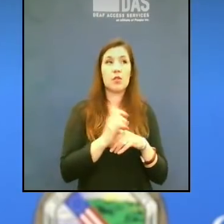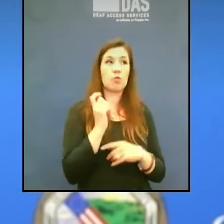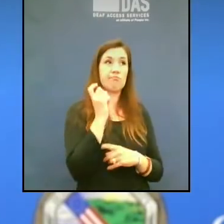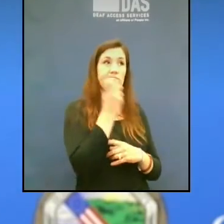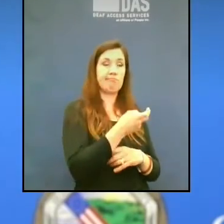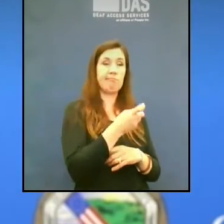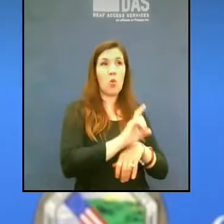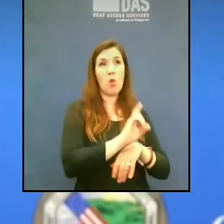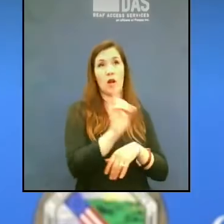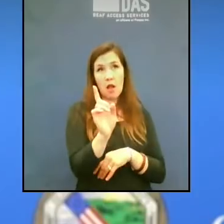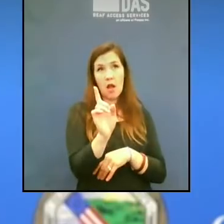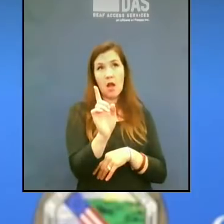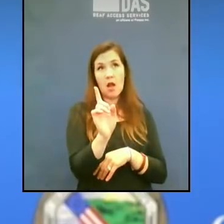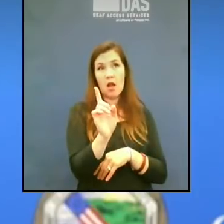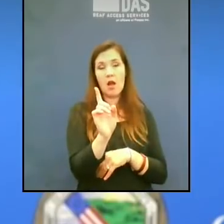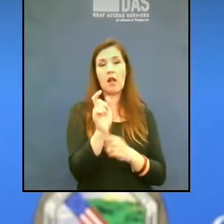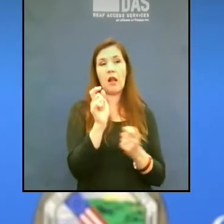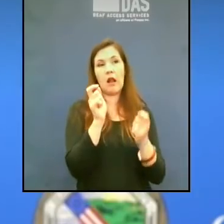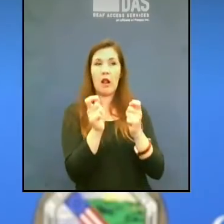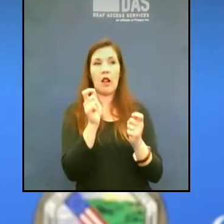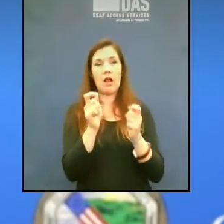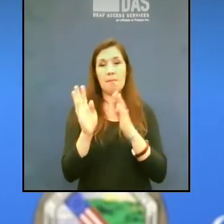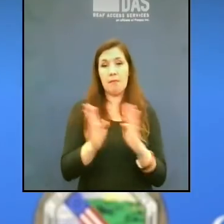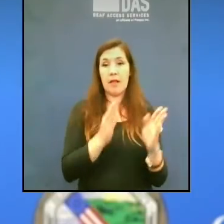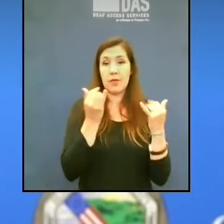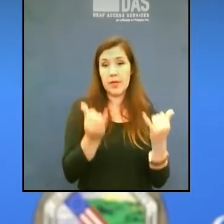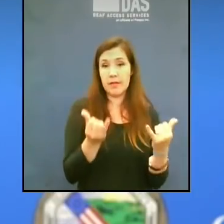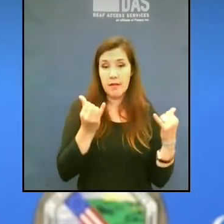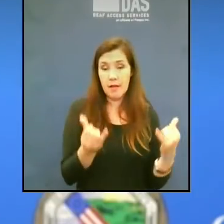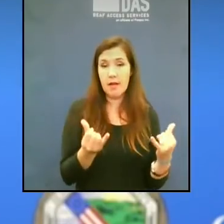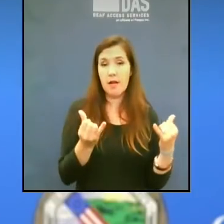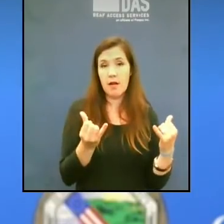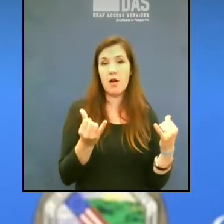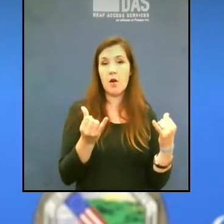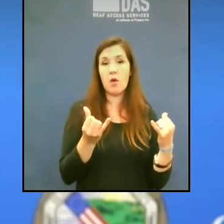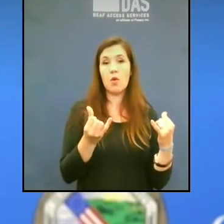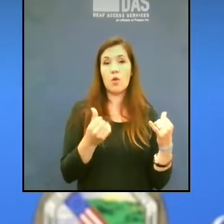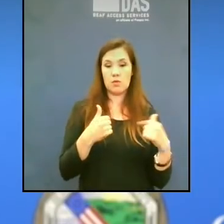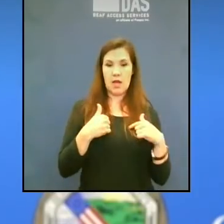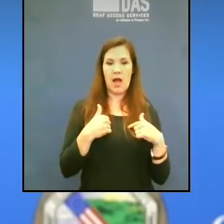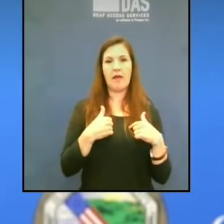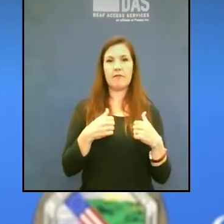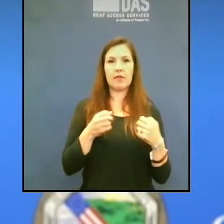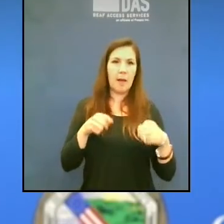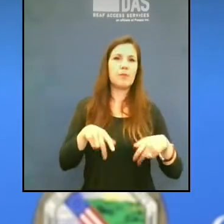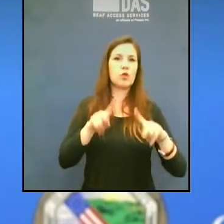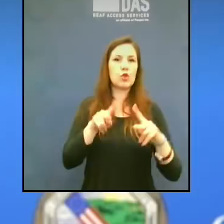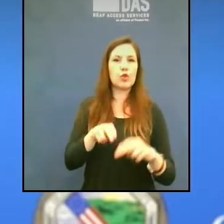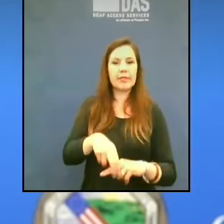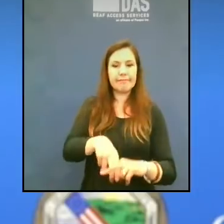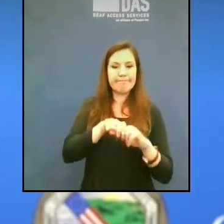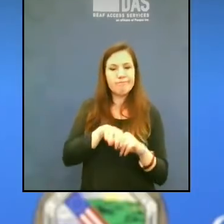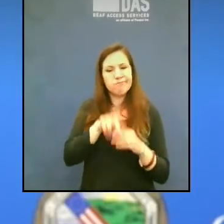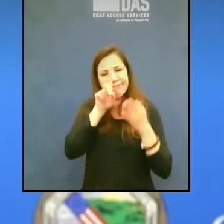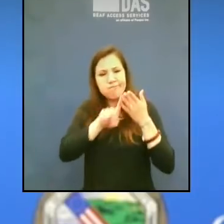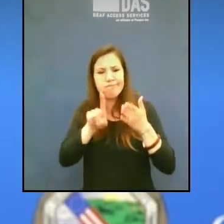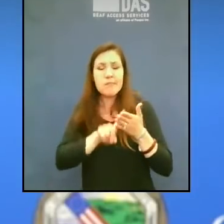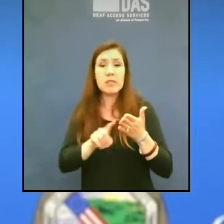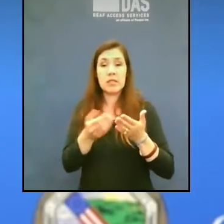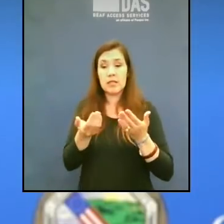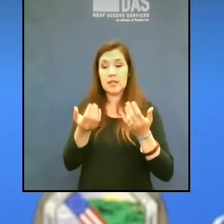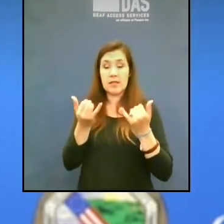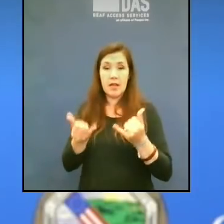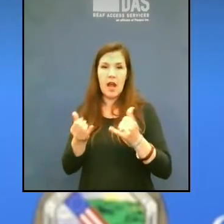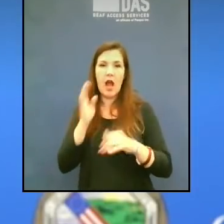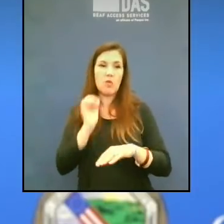o'clock. They're making modifications to the plan right now, and once I've had an opportunity to sit down with them and review it tonight, we'll send over the final